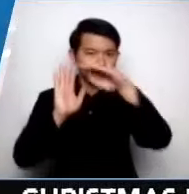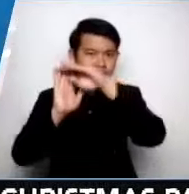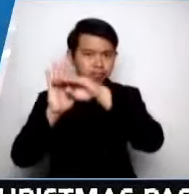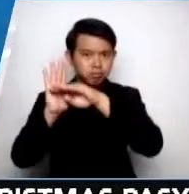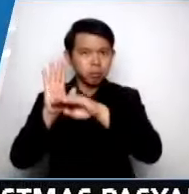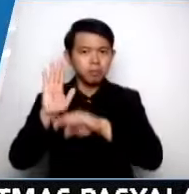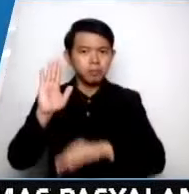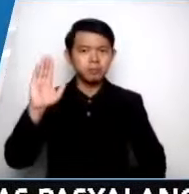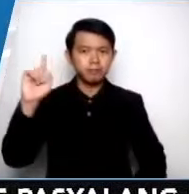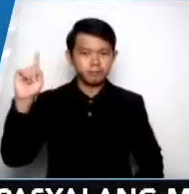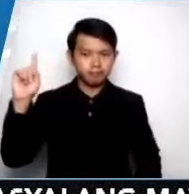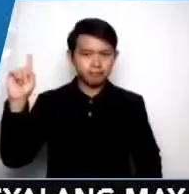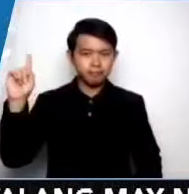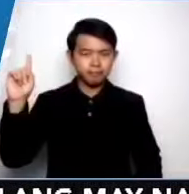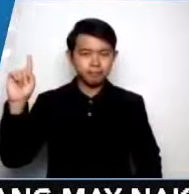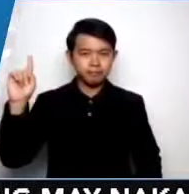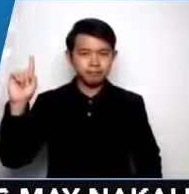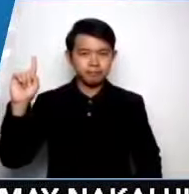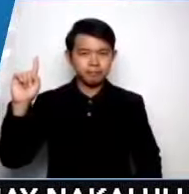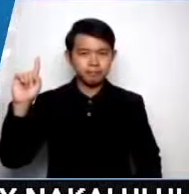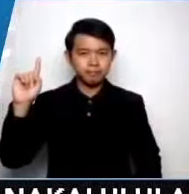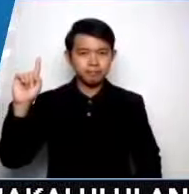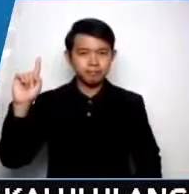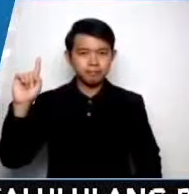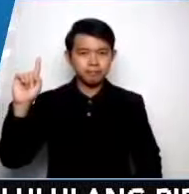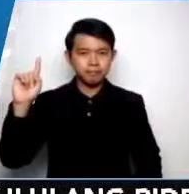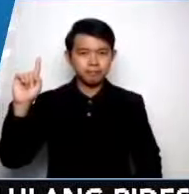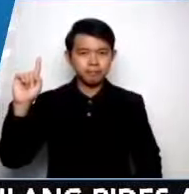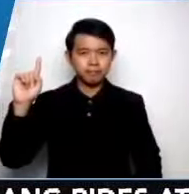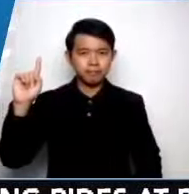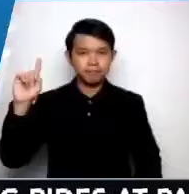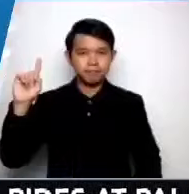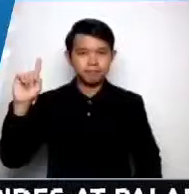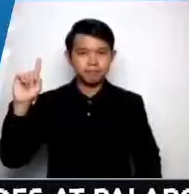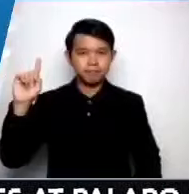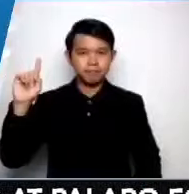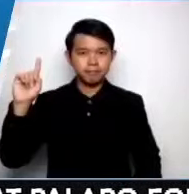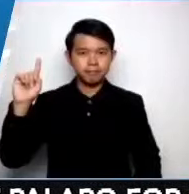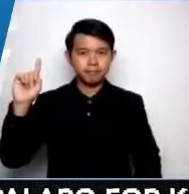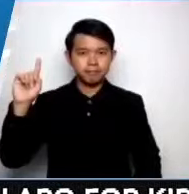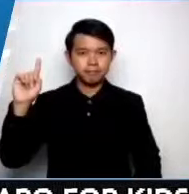rest of Isabela, Quirino, Nueva Vizcaya, northern and central portions of